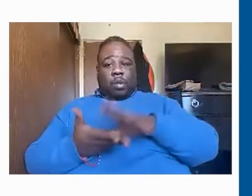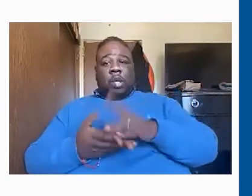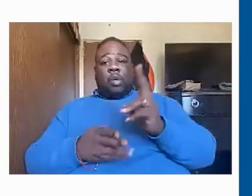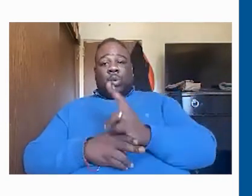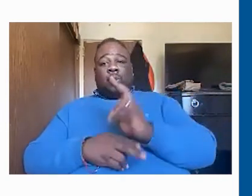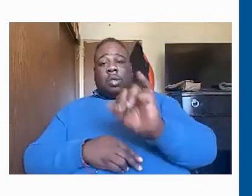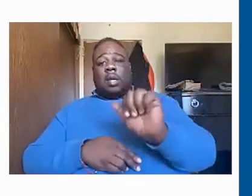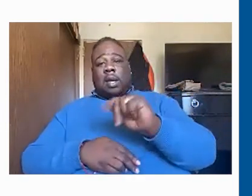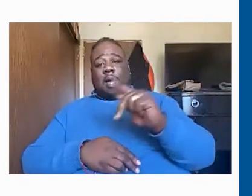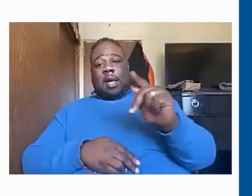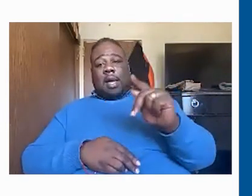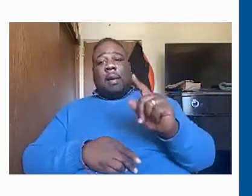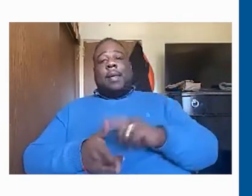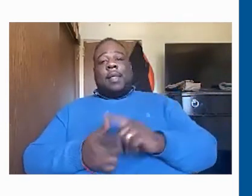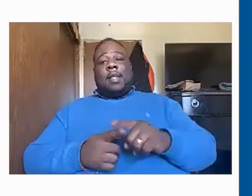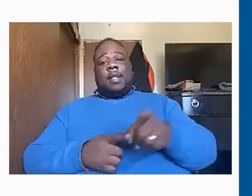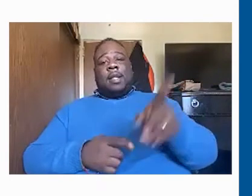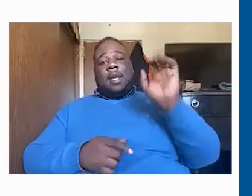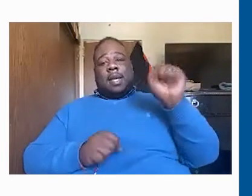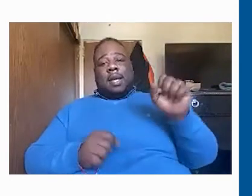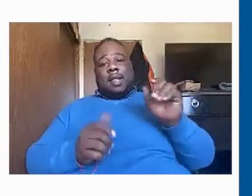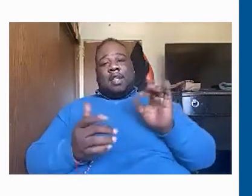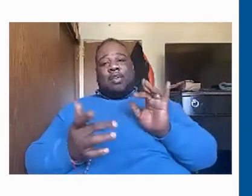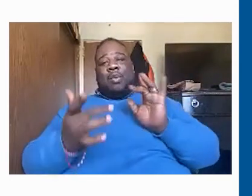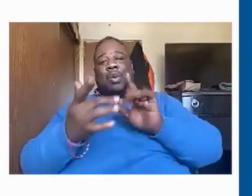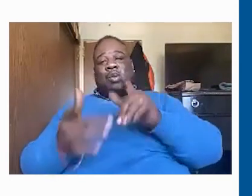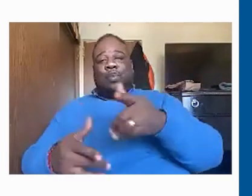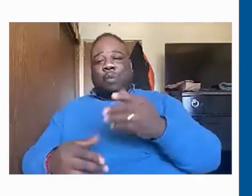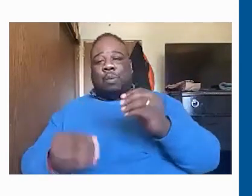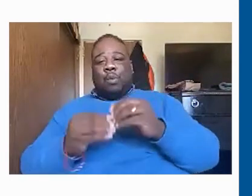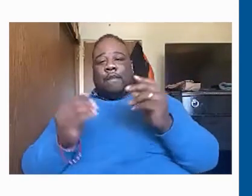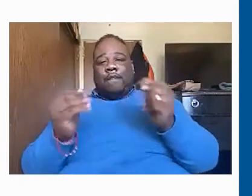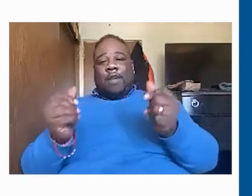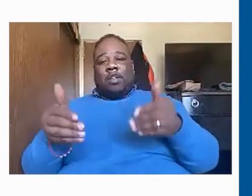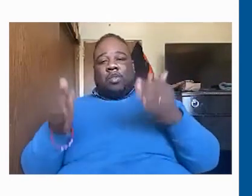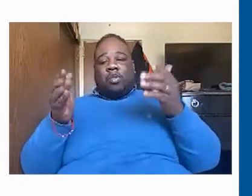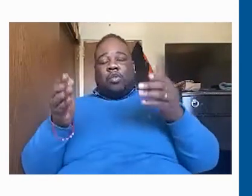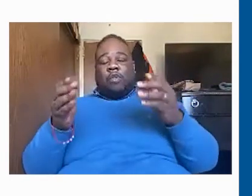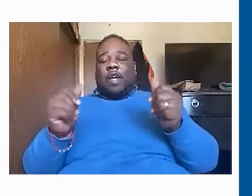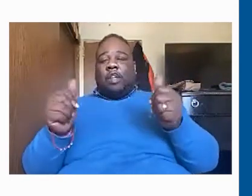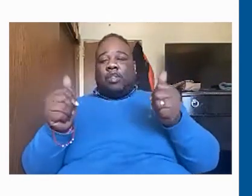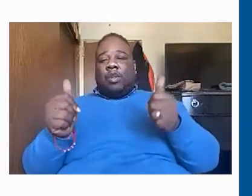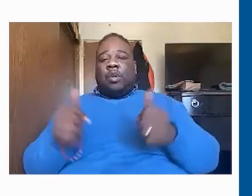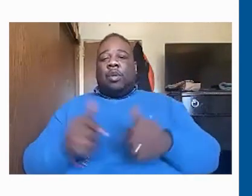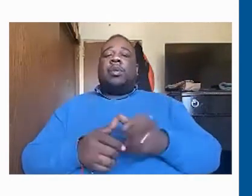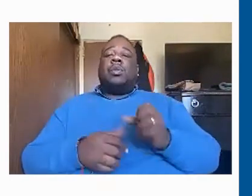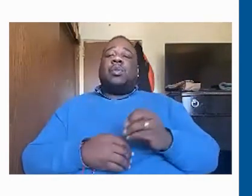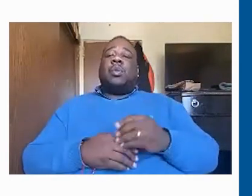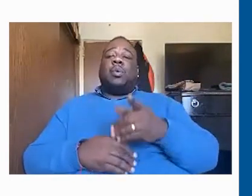information. The website that we have for Ready New York, again, is